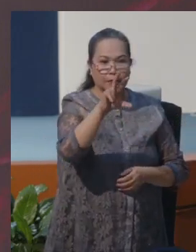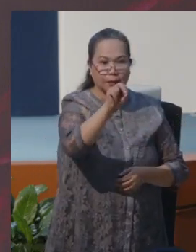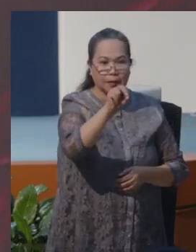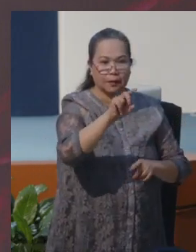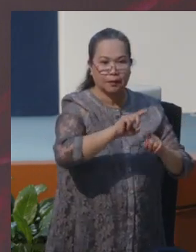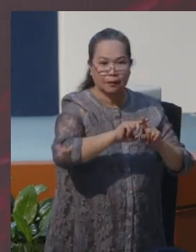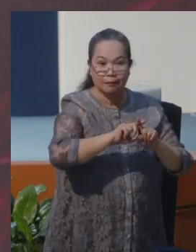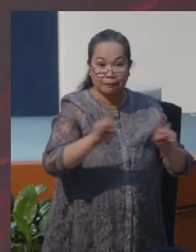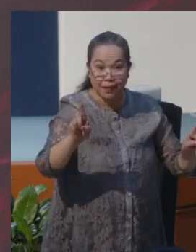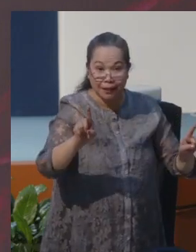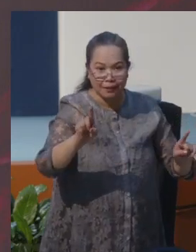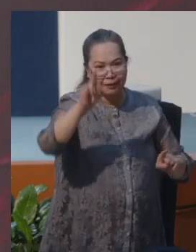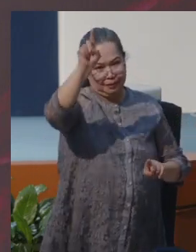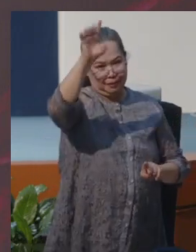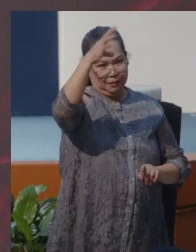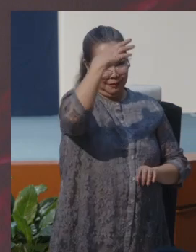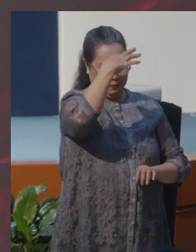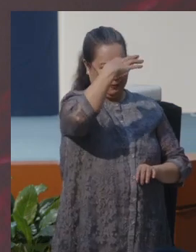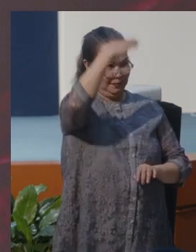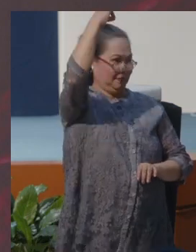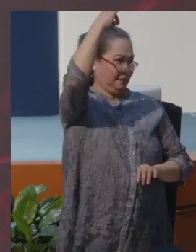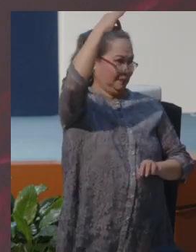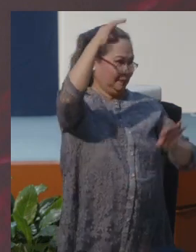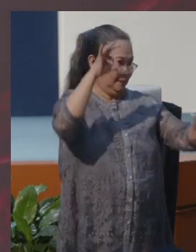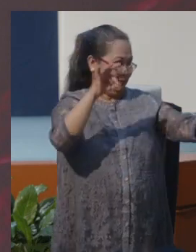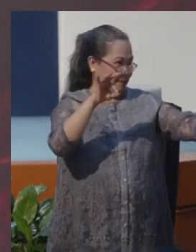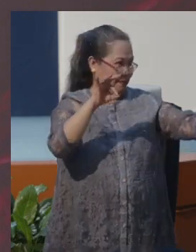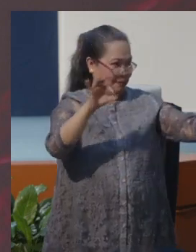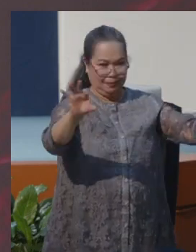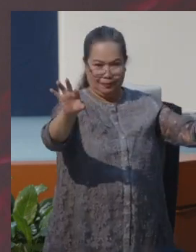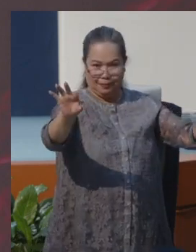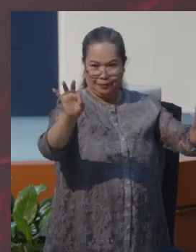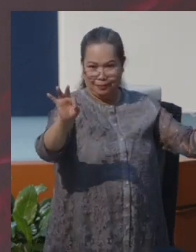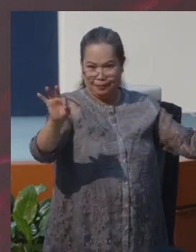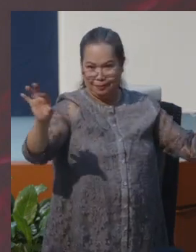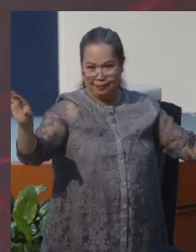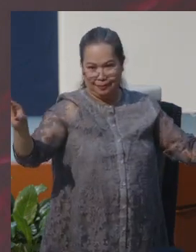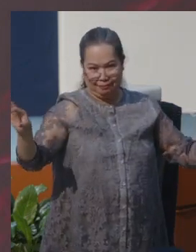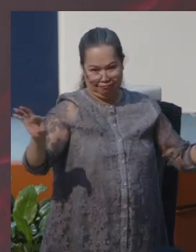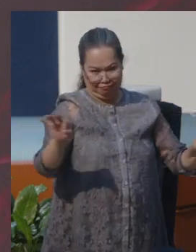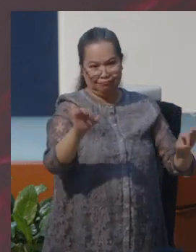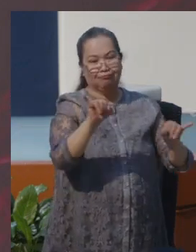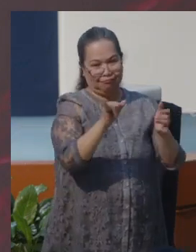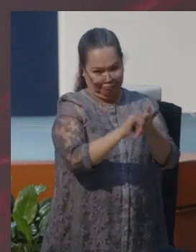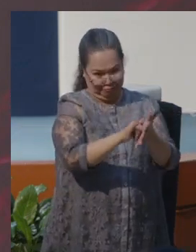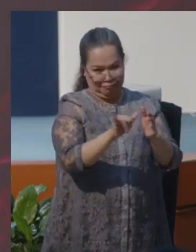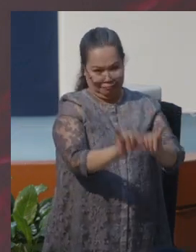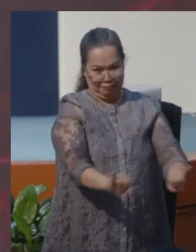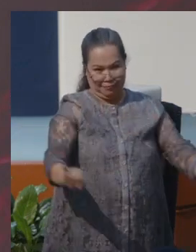sovereign election of God. Yun ang importanteng credential.